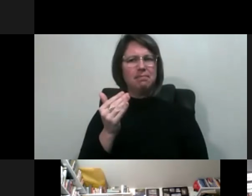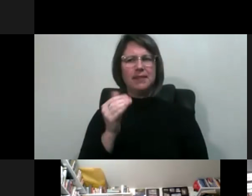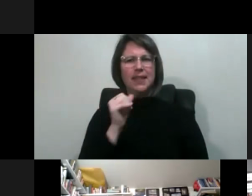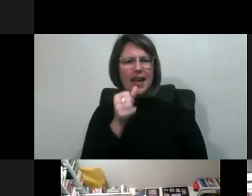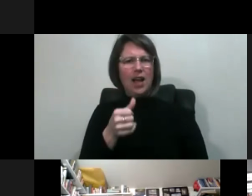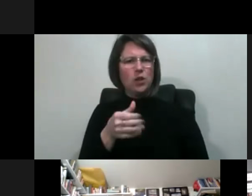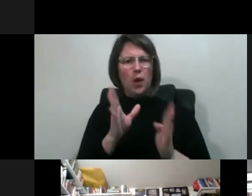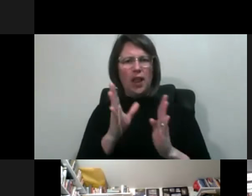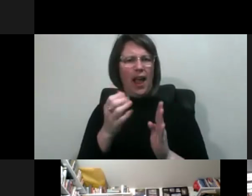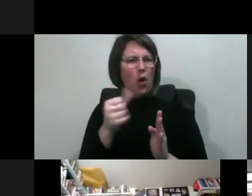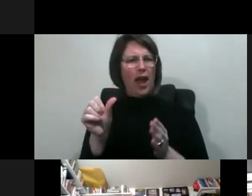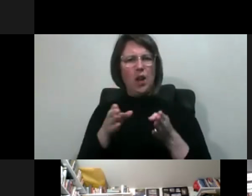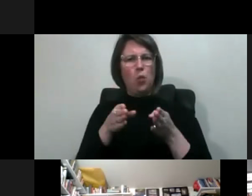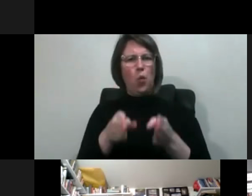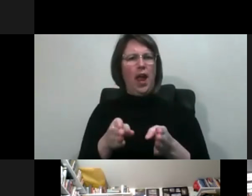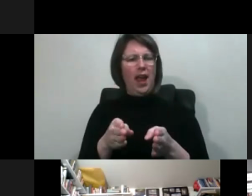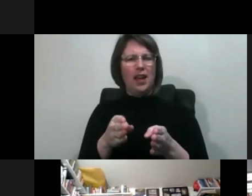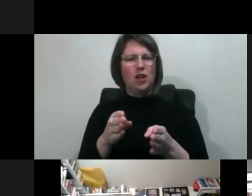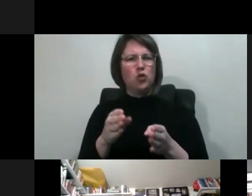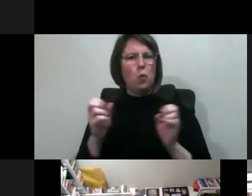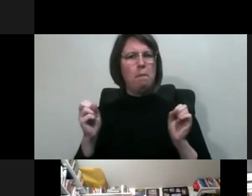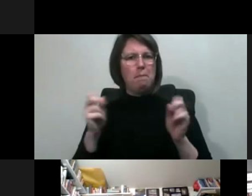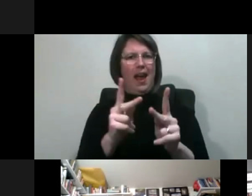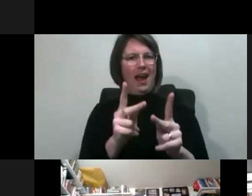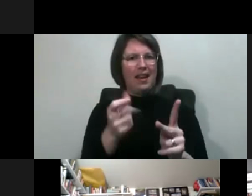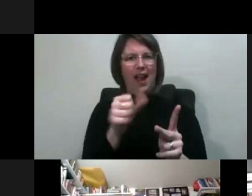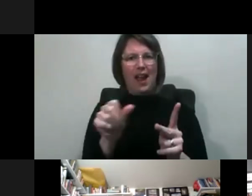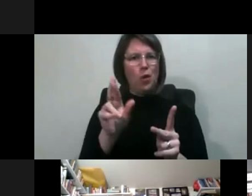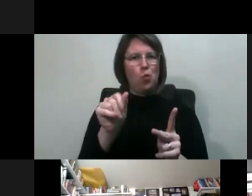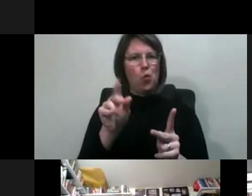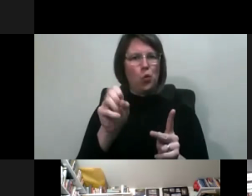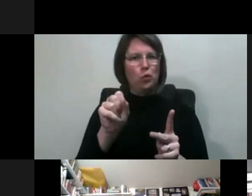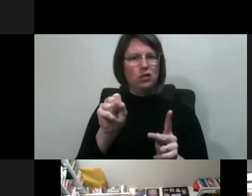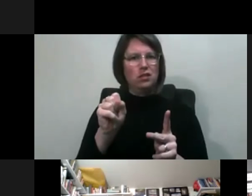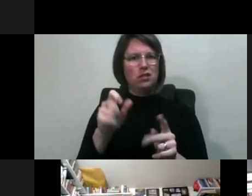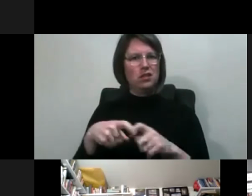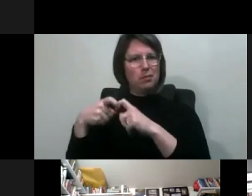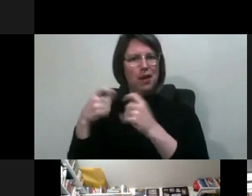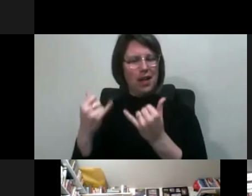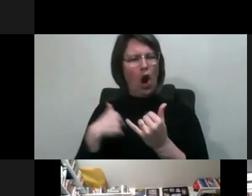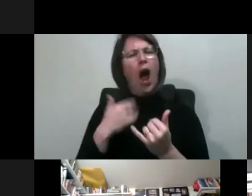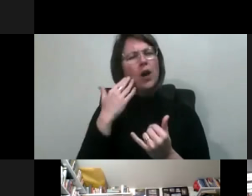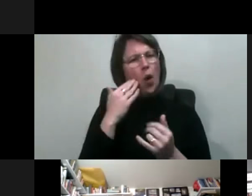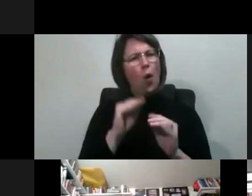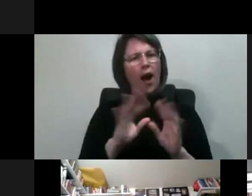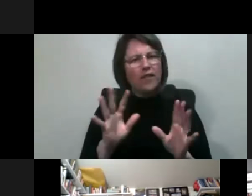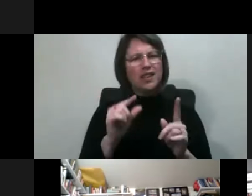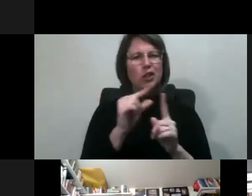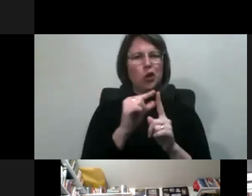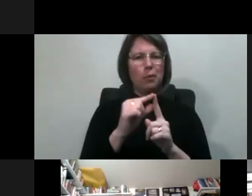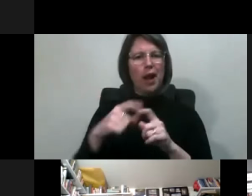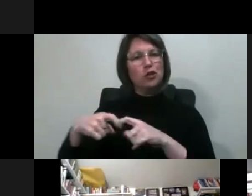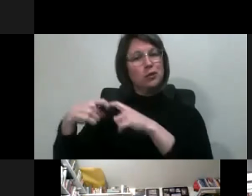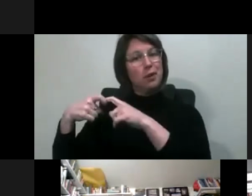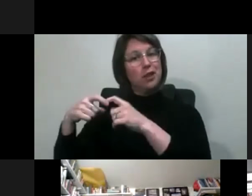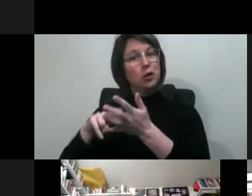allow for any mechanism to ever restore any of these routes that are being suspended. And I know obviously the terminology suspension